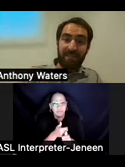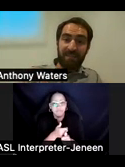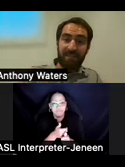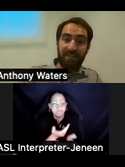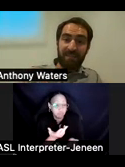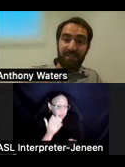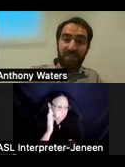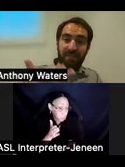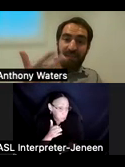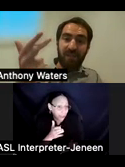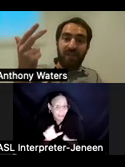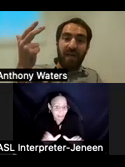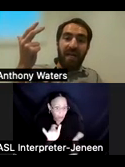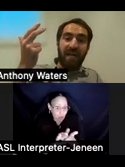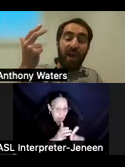plan?